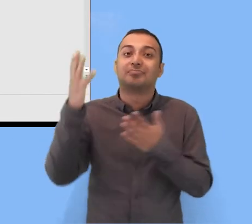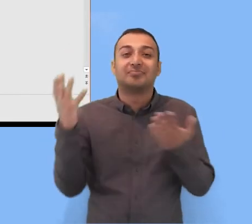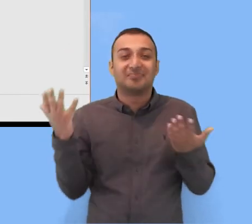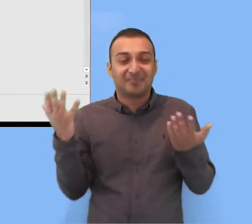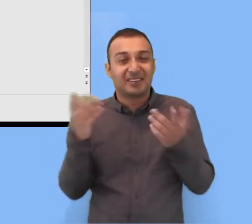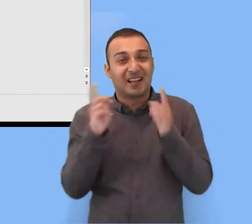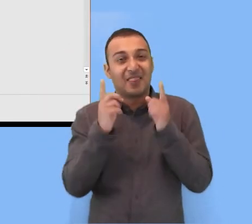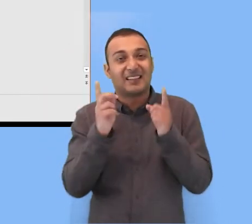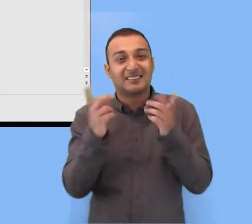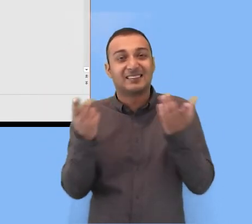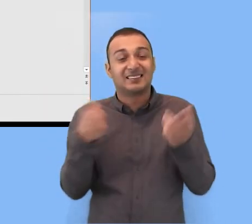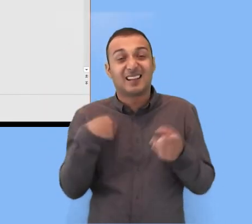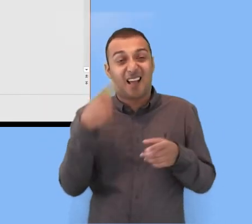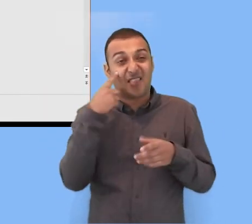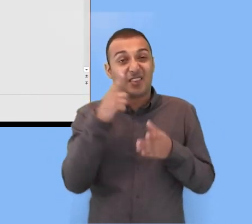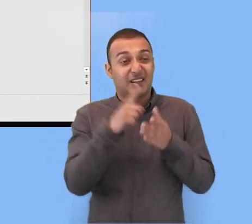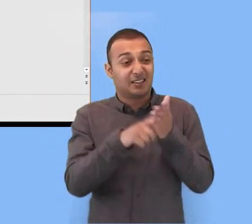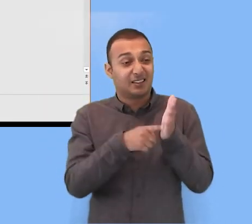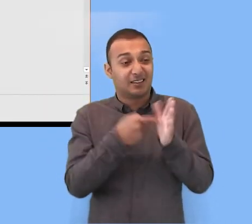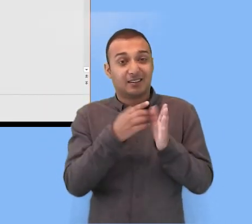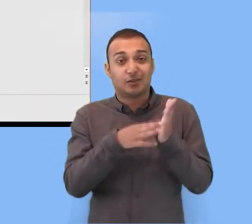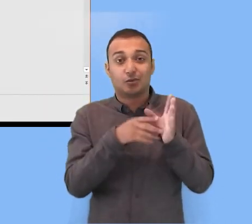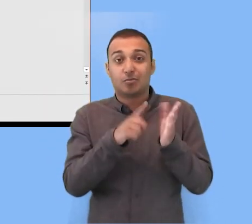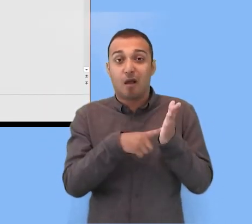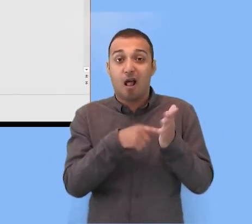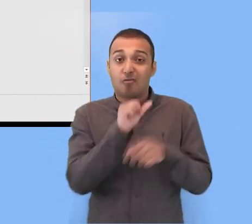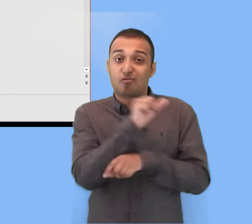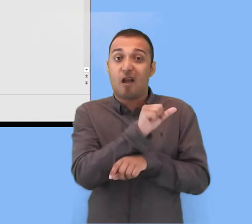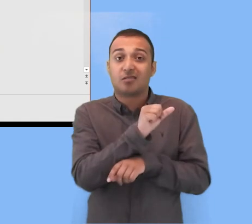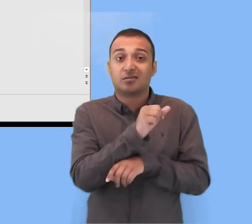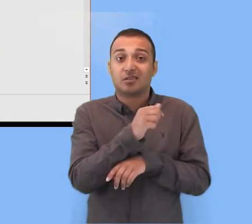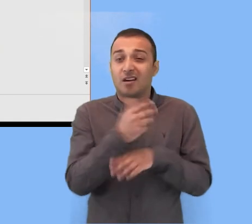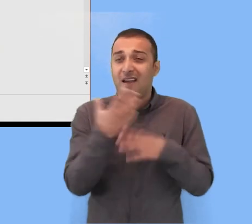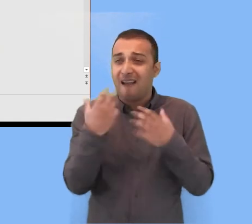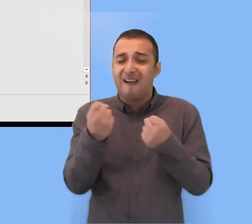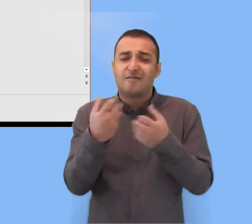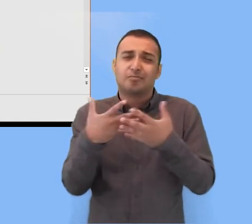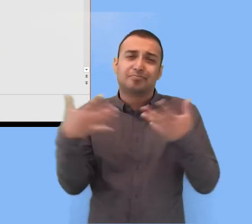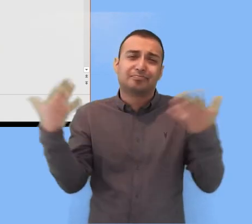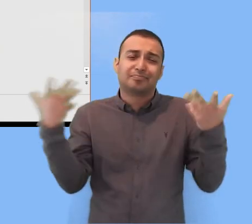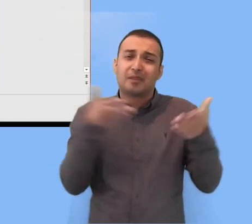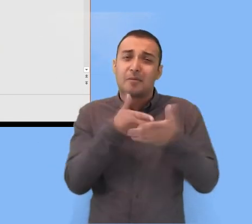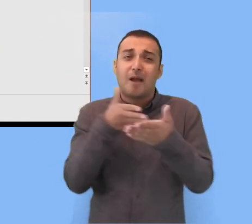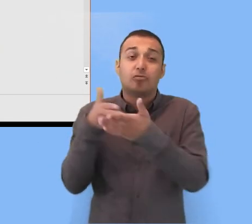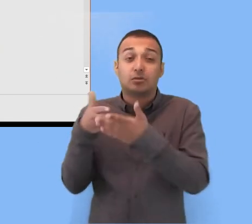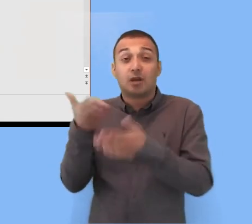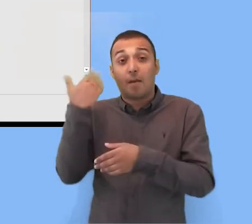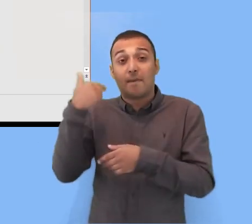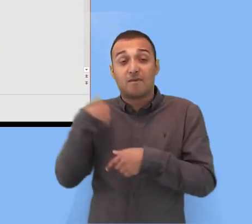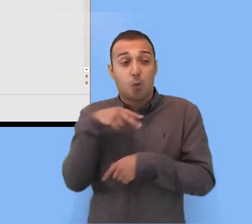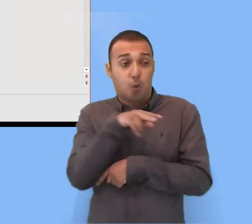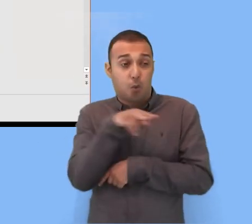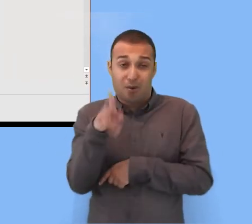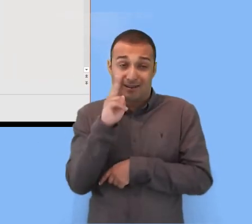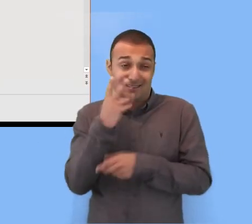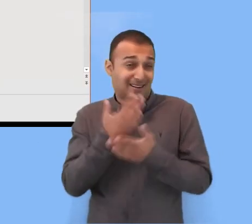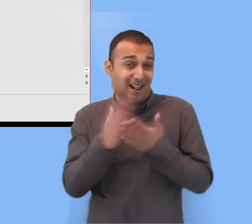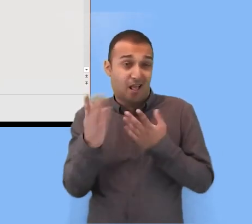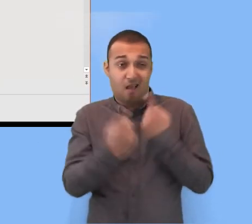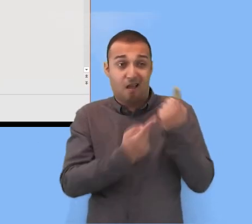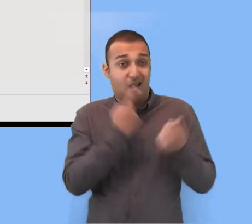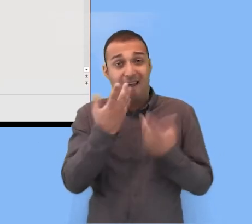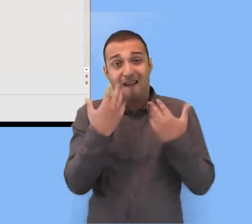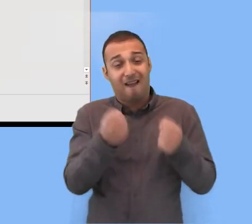explained really well. And he got that feeling across that there can be so many barriers. I used to see those barriers as well and work with